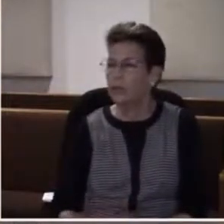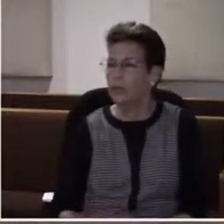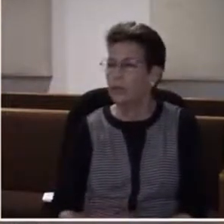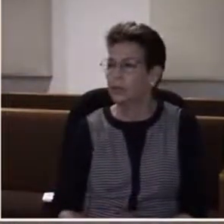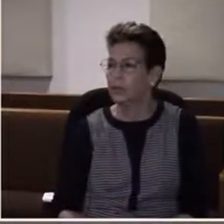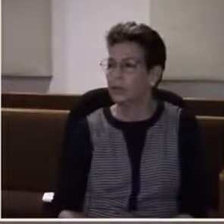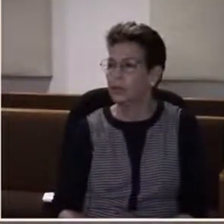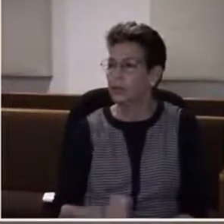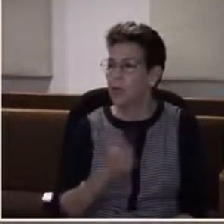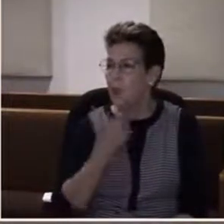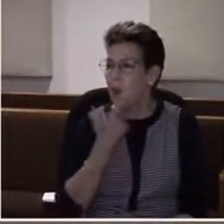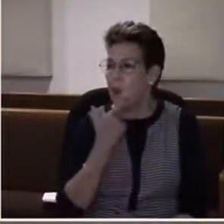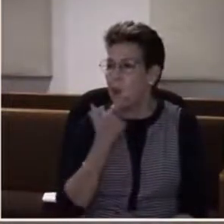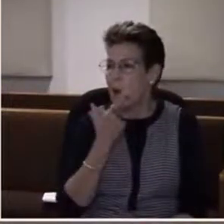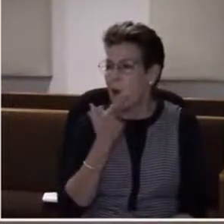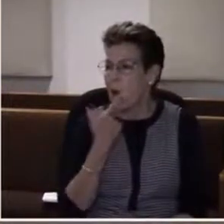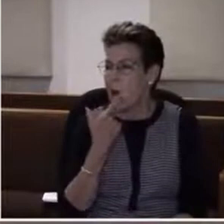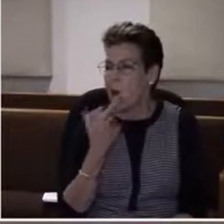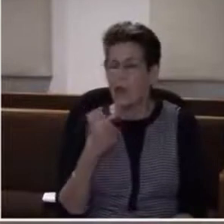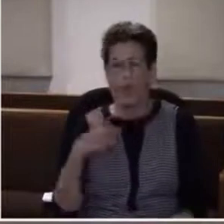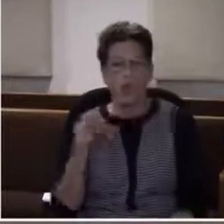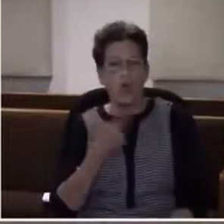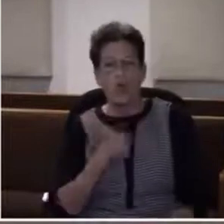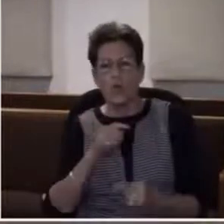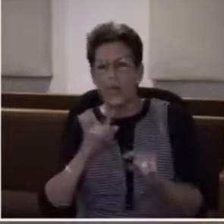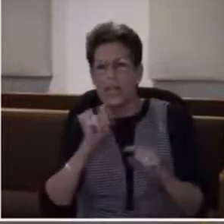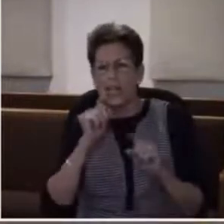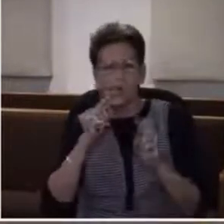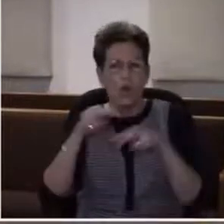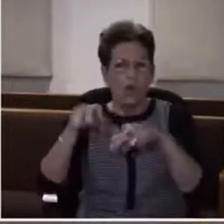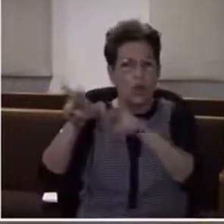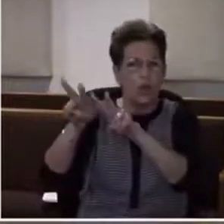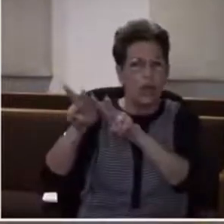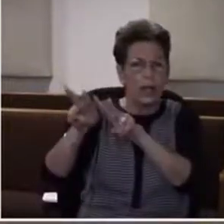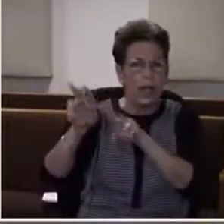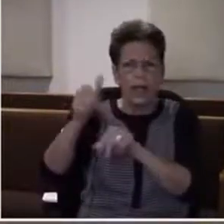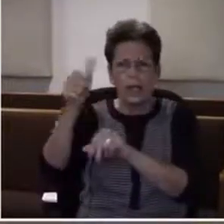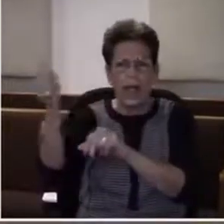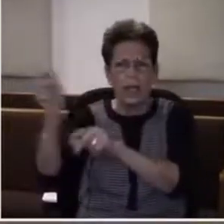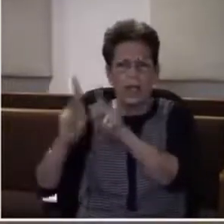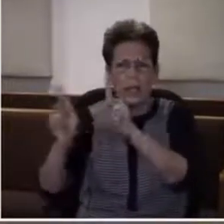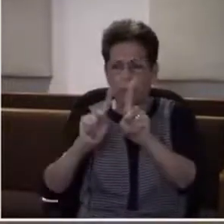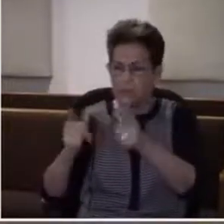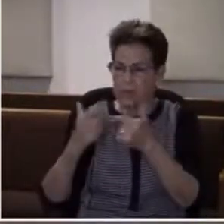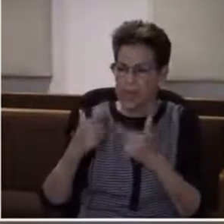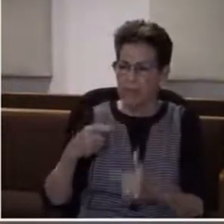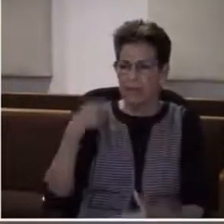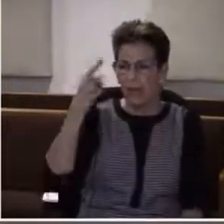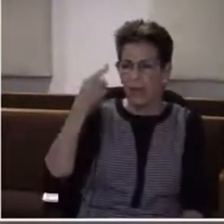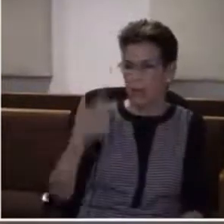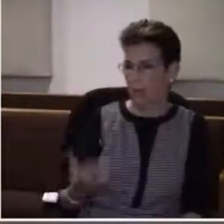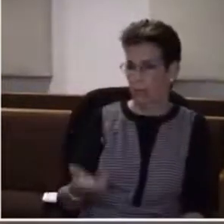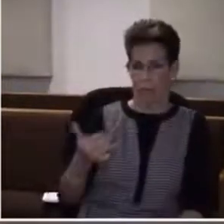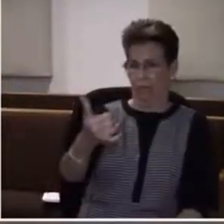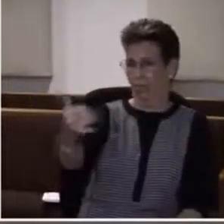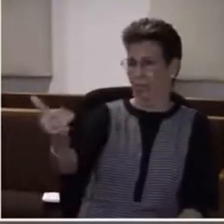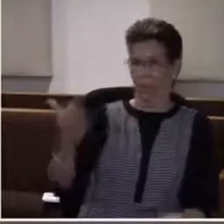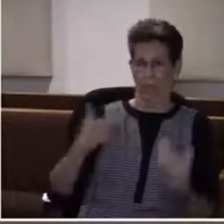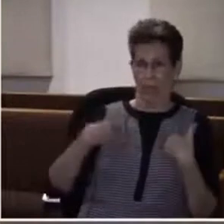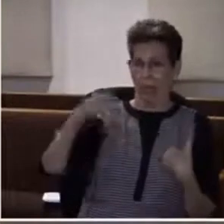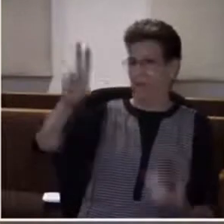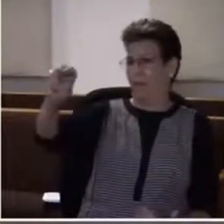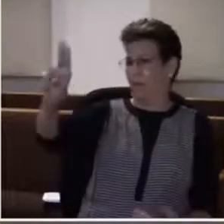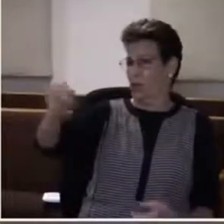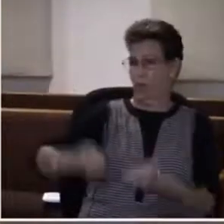and we can't provide, and we look at other people's lives and we just assume that their lives are without problems. Let me tell you, all lives have